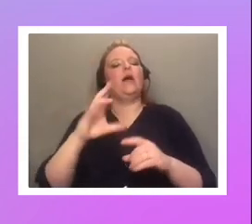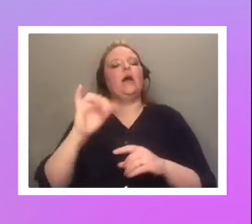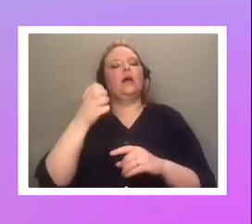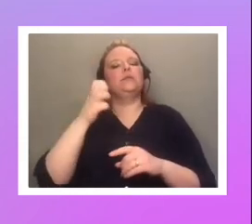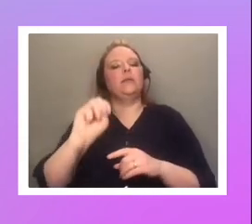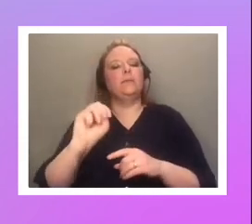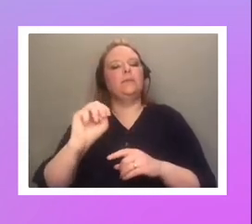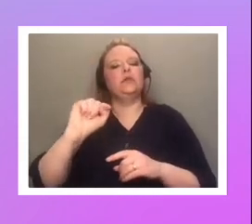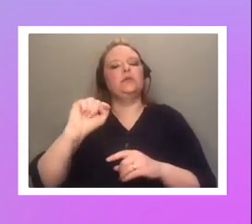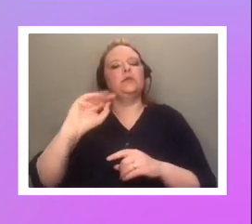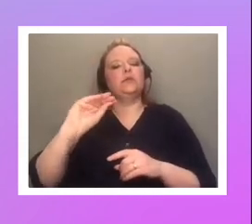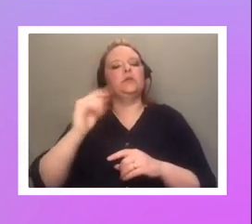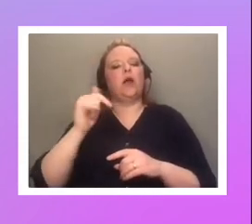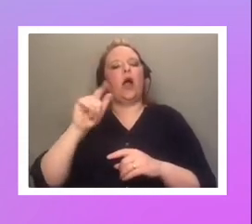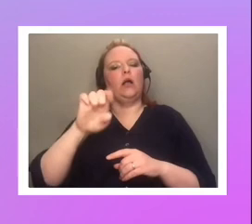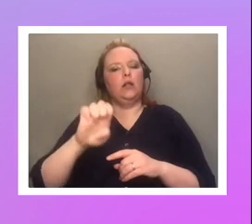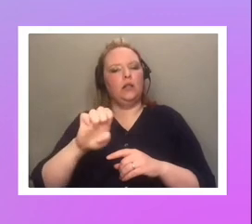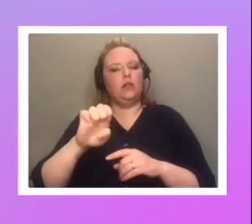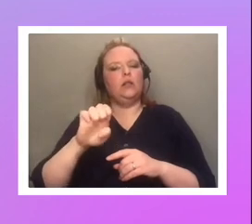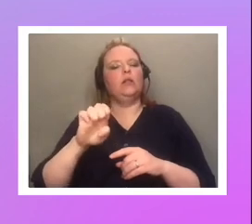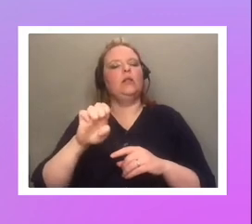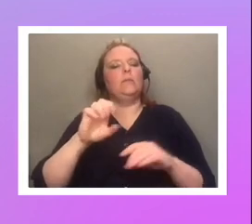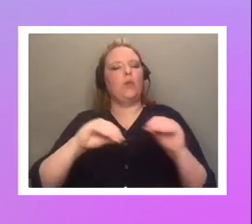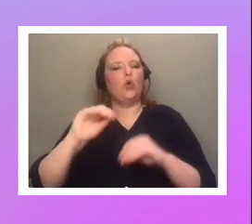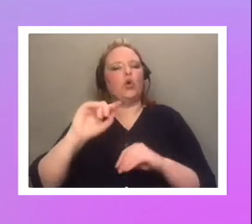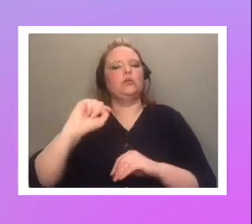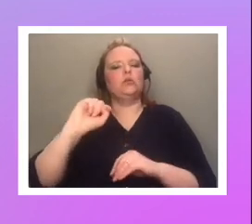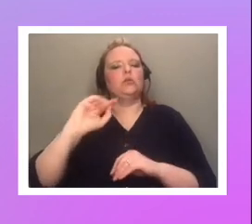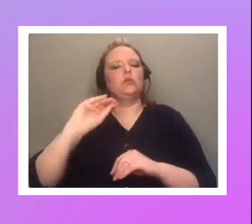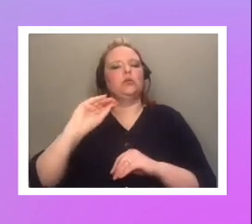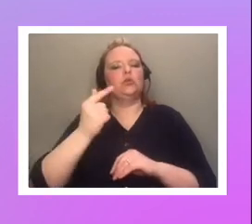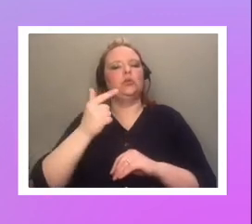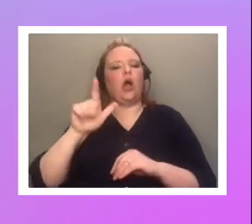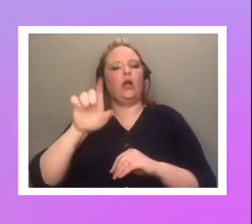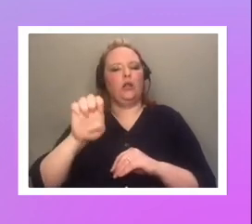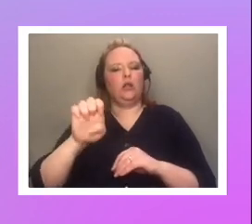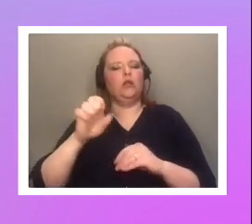is a good idea, or providing a motion toggle is a good idea.